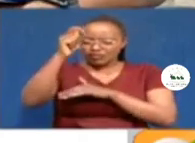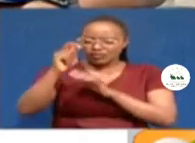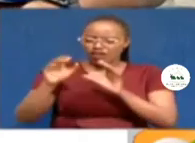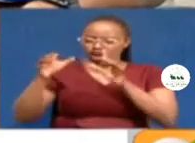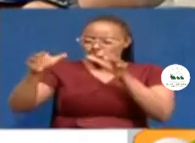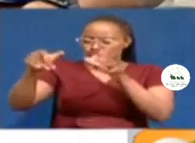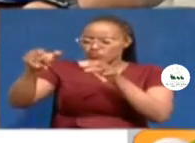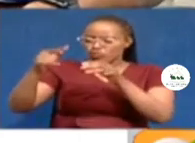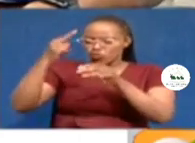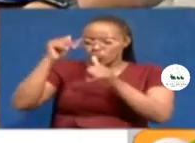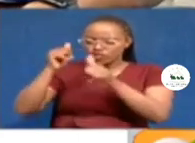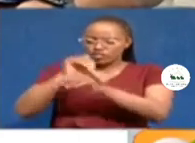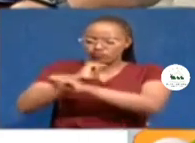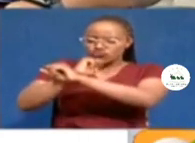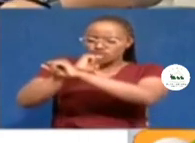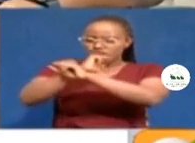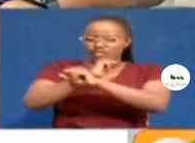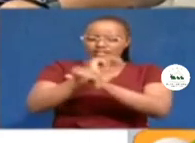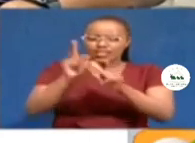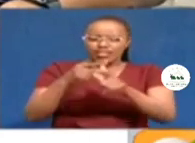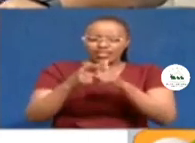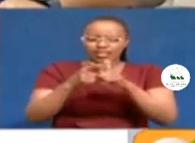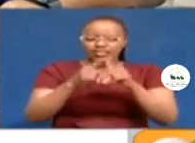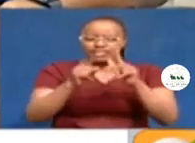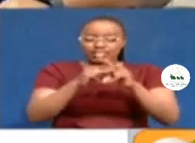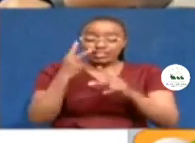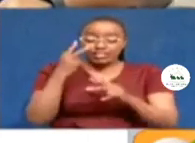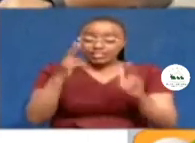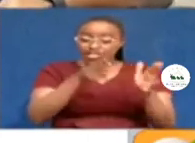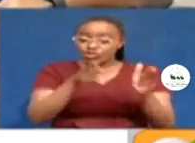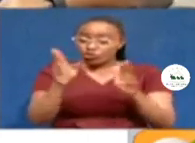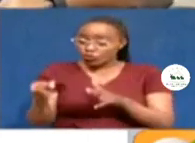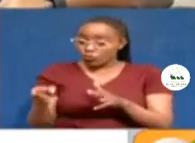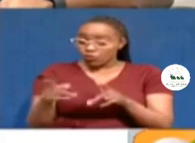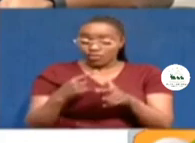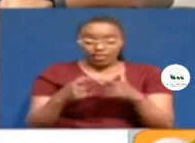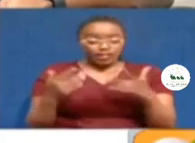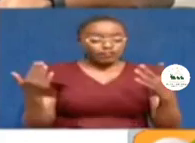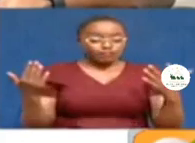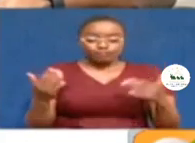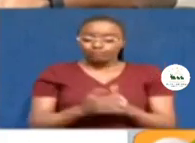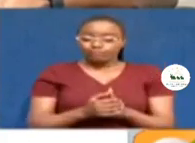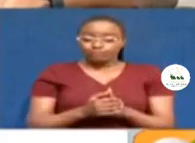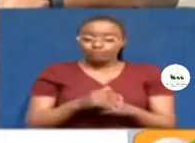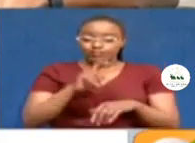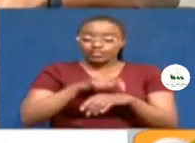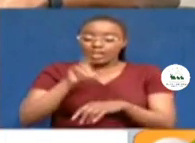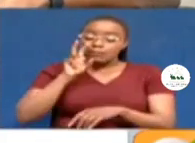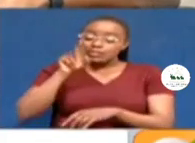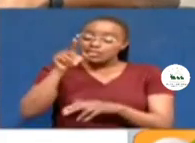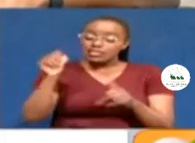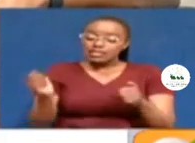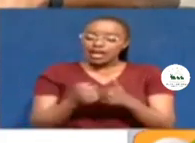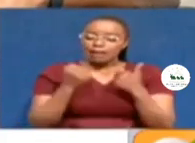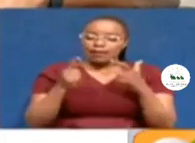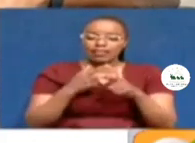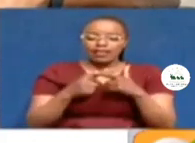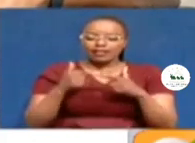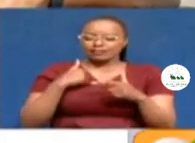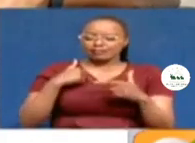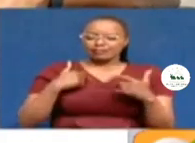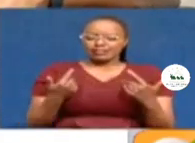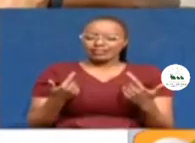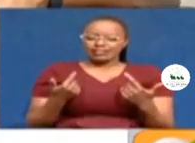motorcade happens, we start treating it as normal. And when I saw that happening, I got